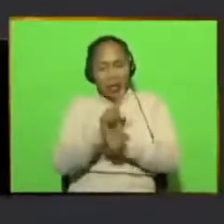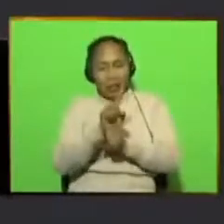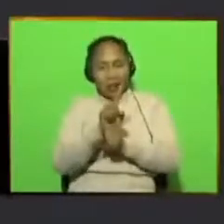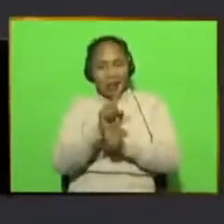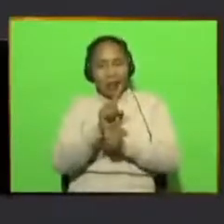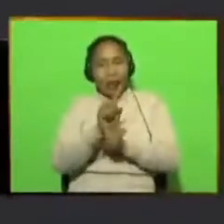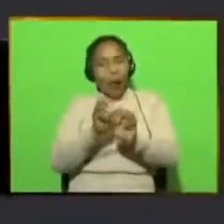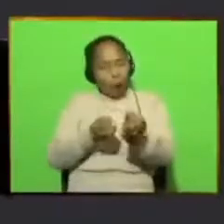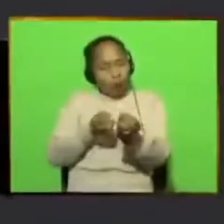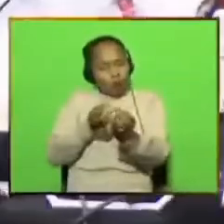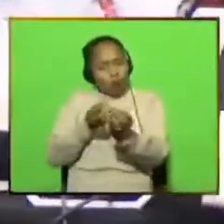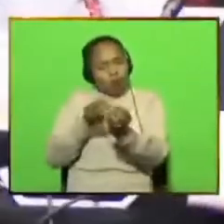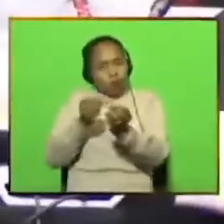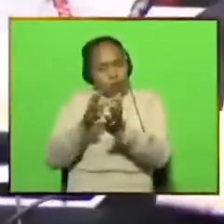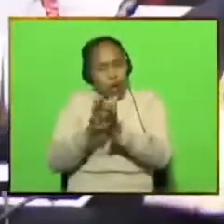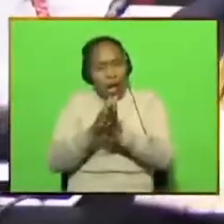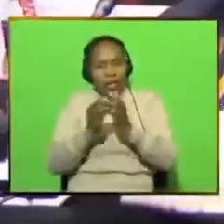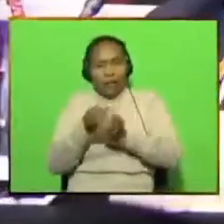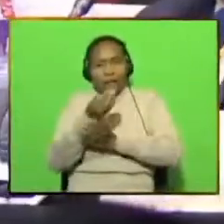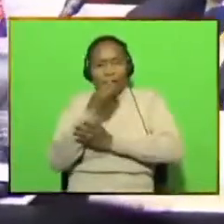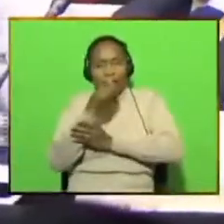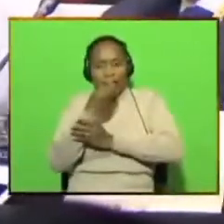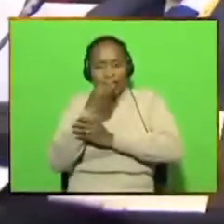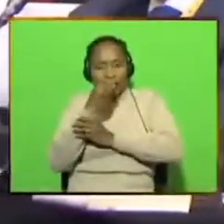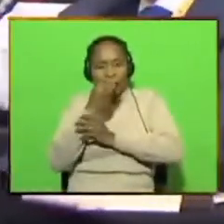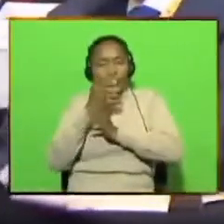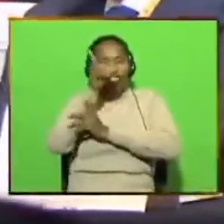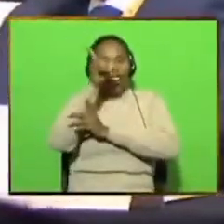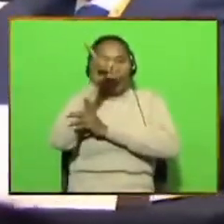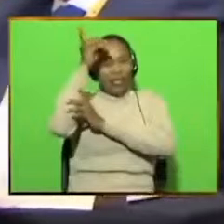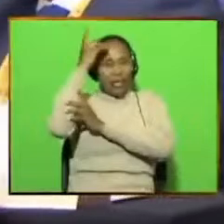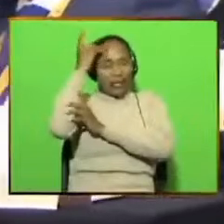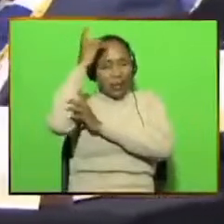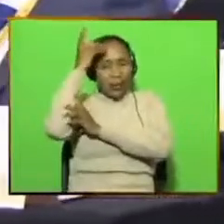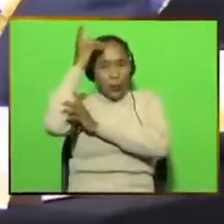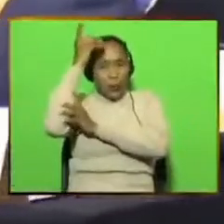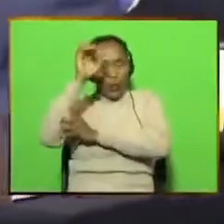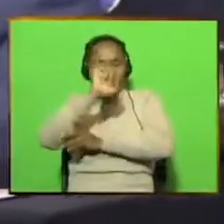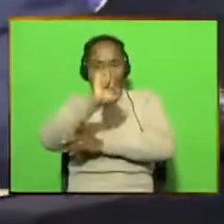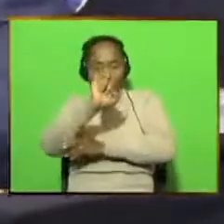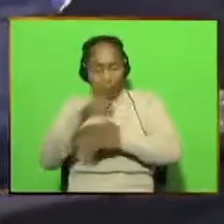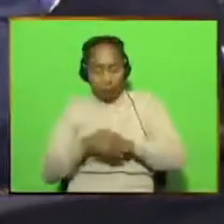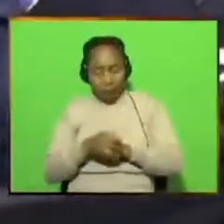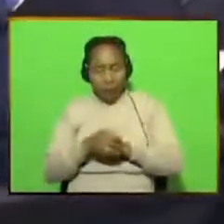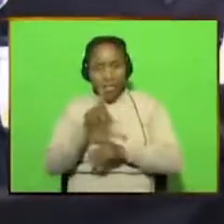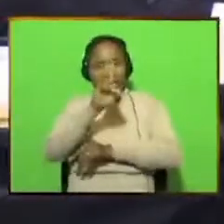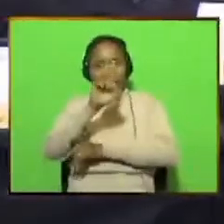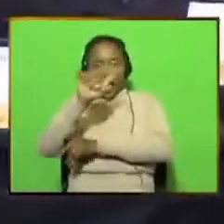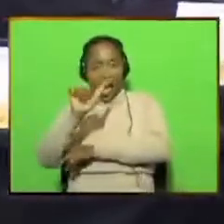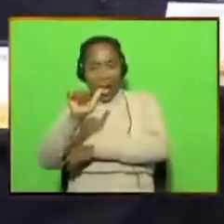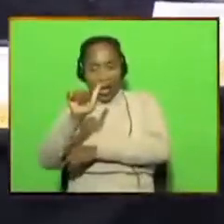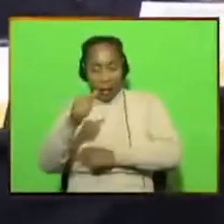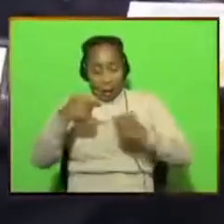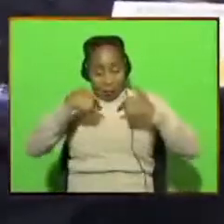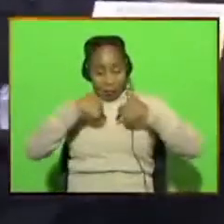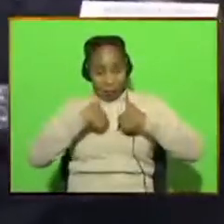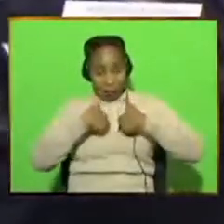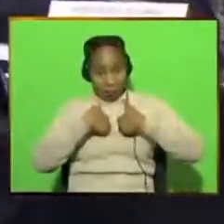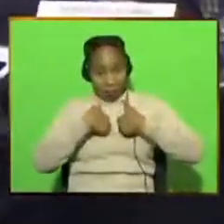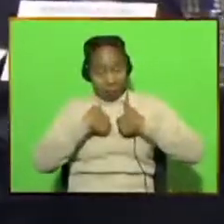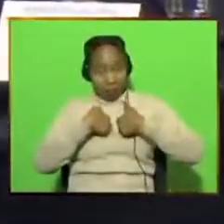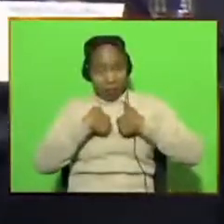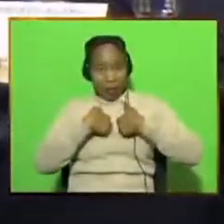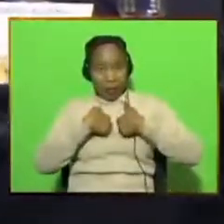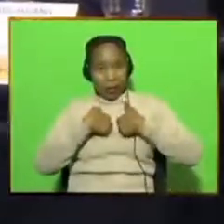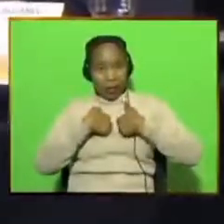dreams, the hopes and aspirations of every South African. The Democratic Alliance and I look